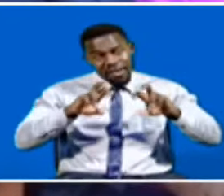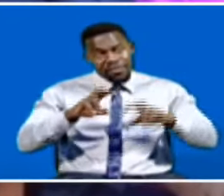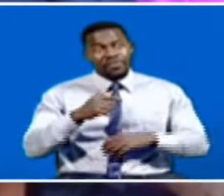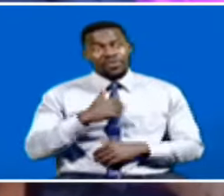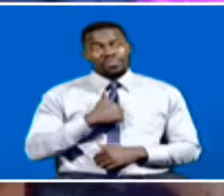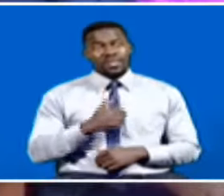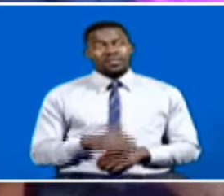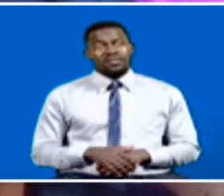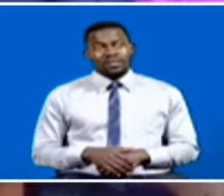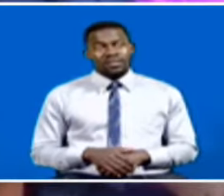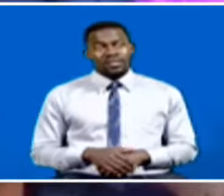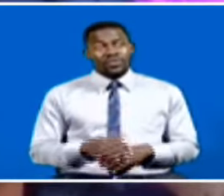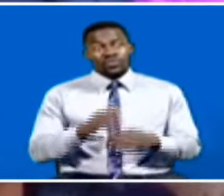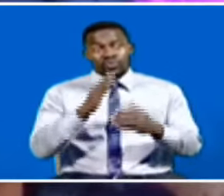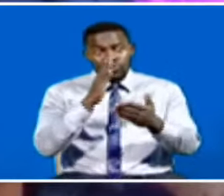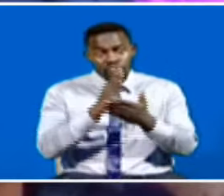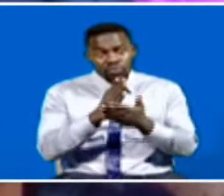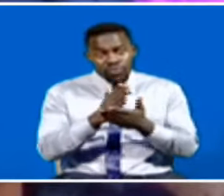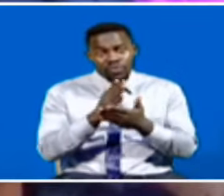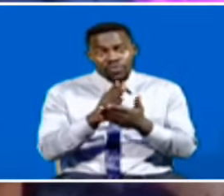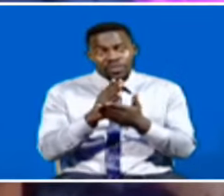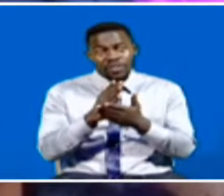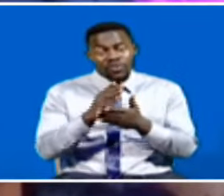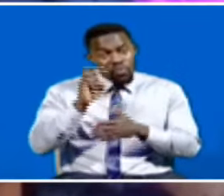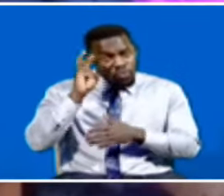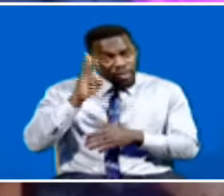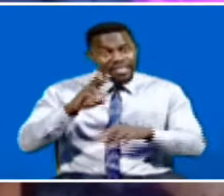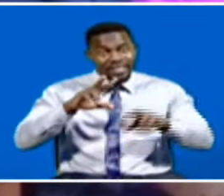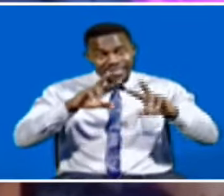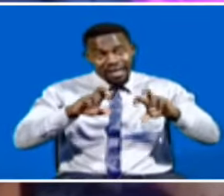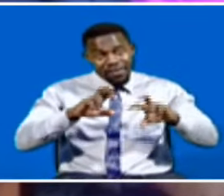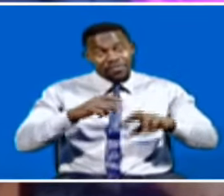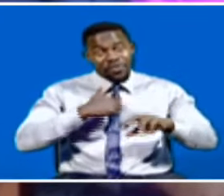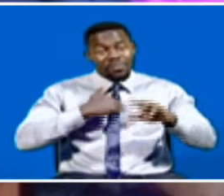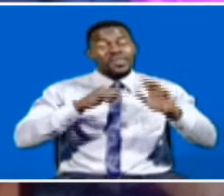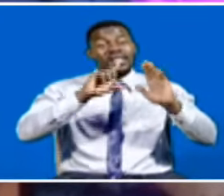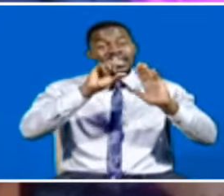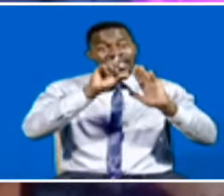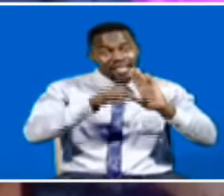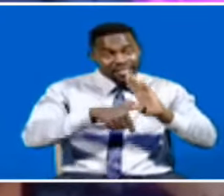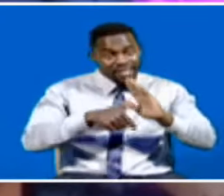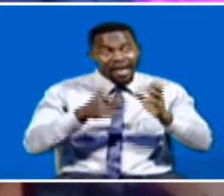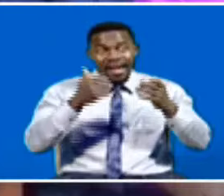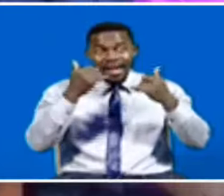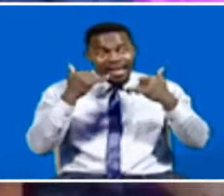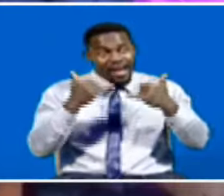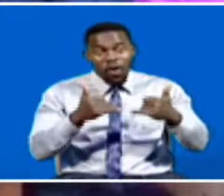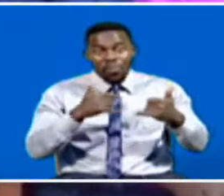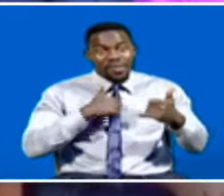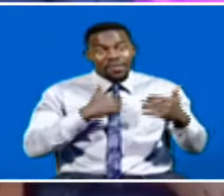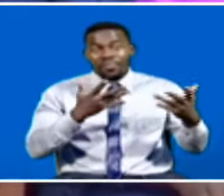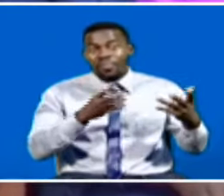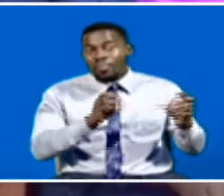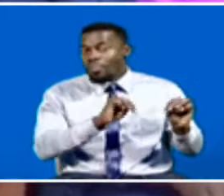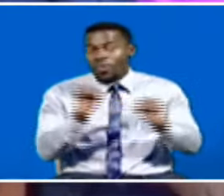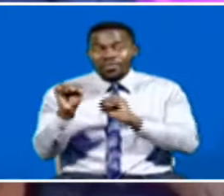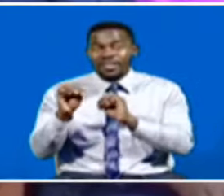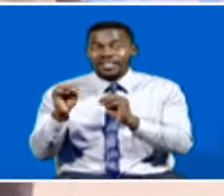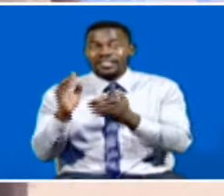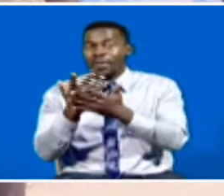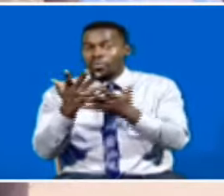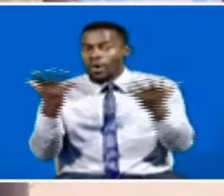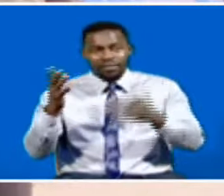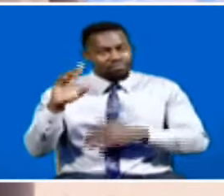for Benihin in America, for me, you will look for me, and I'm not moving, and I'm not going anywhere. I will be